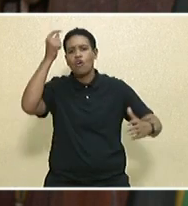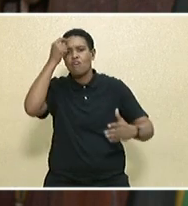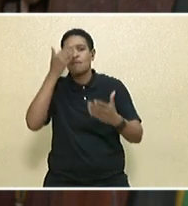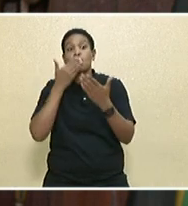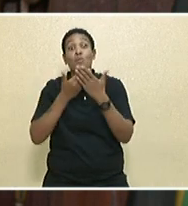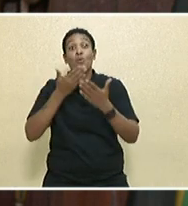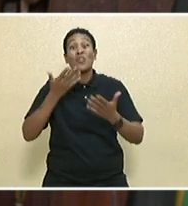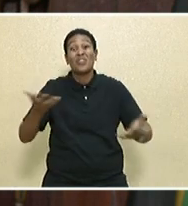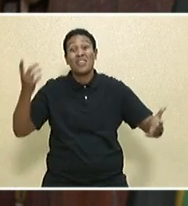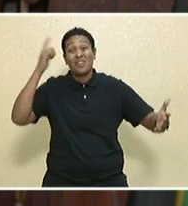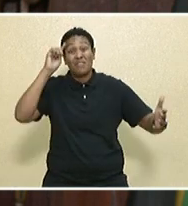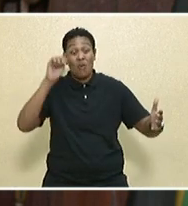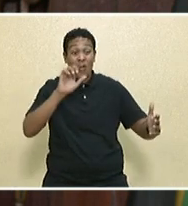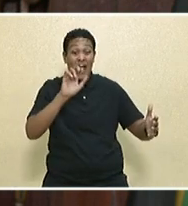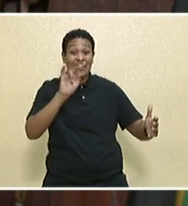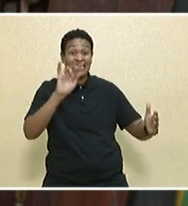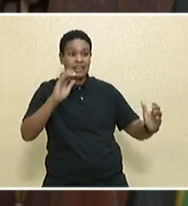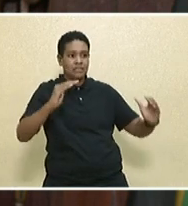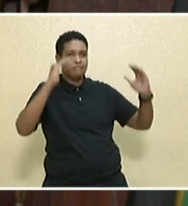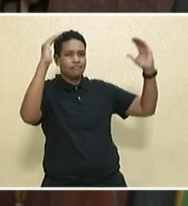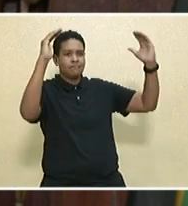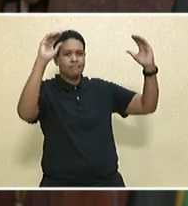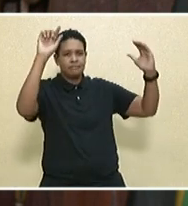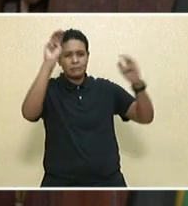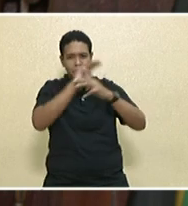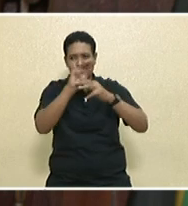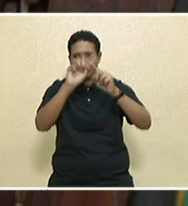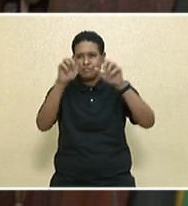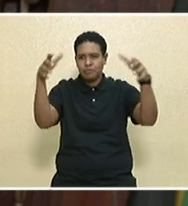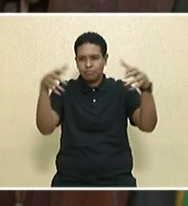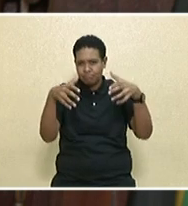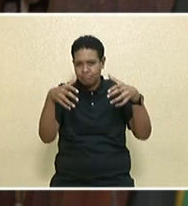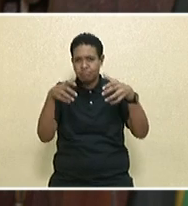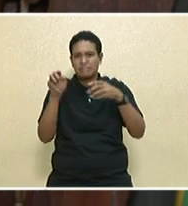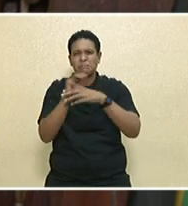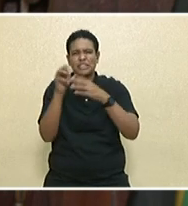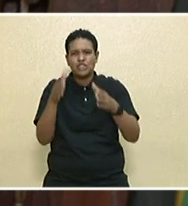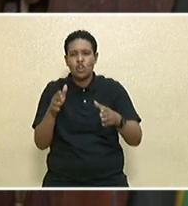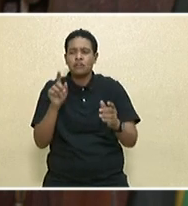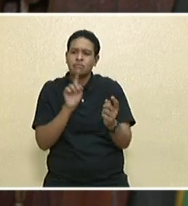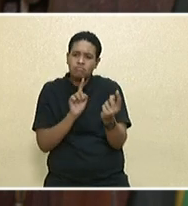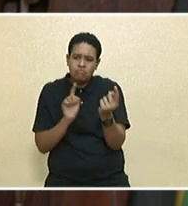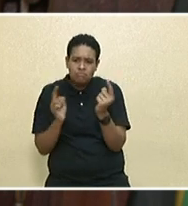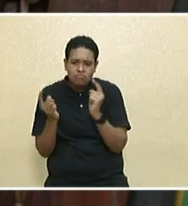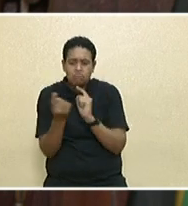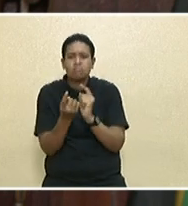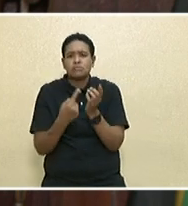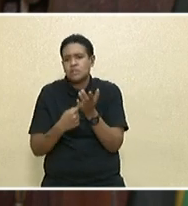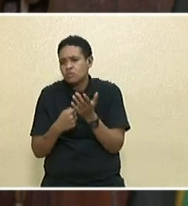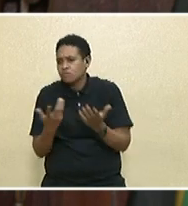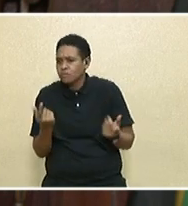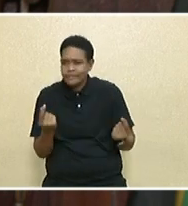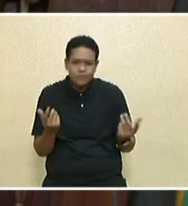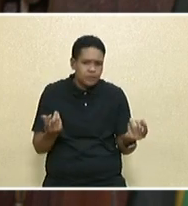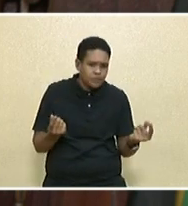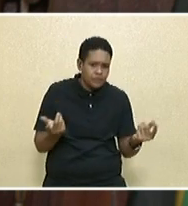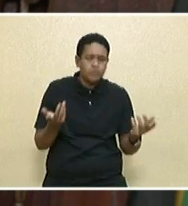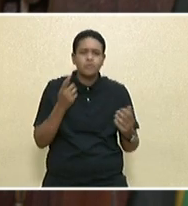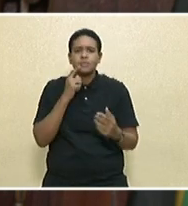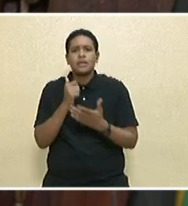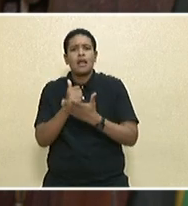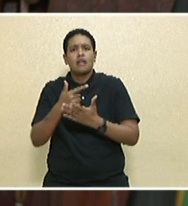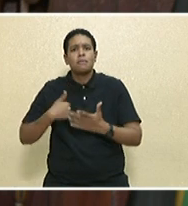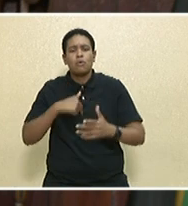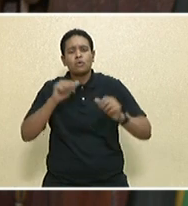Cabinet. It will certainly help us to be able to deliver the service that the public